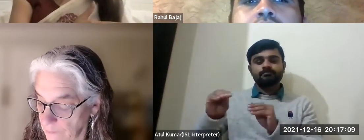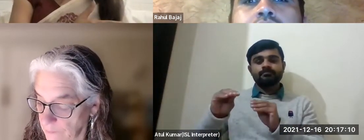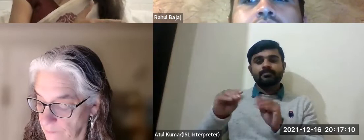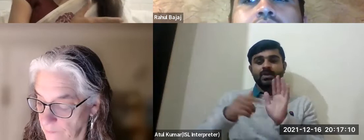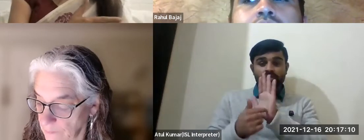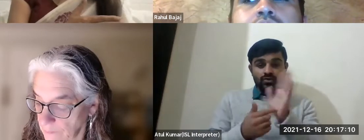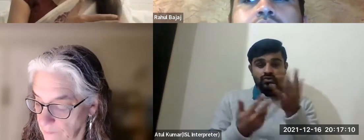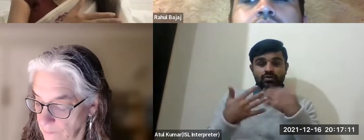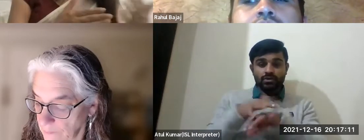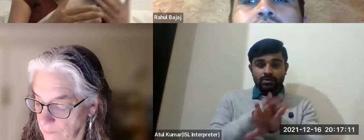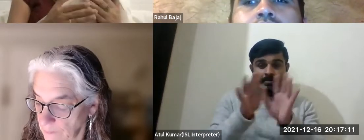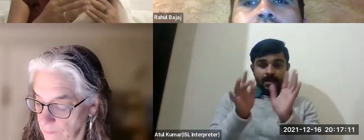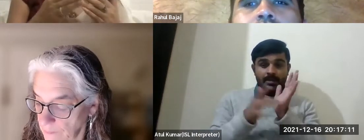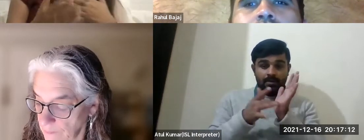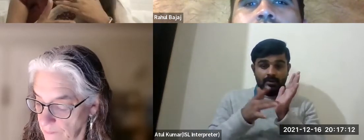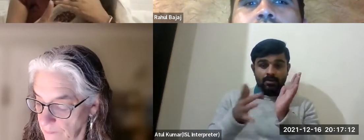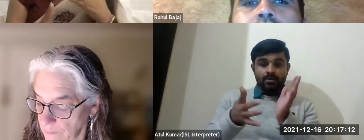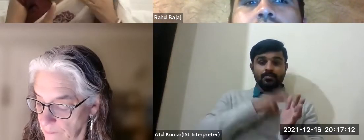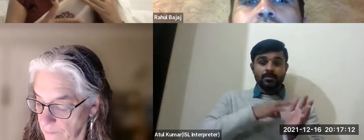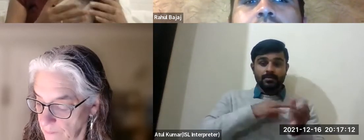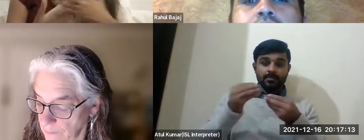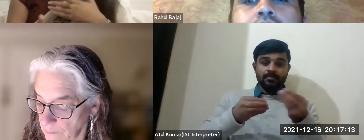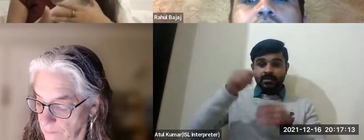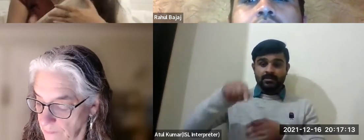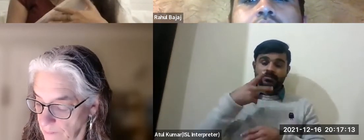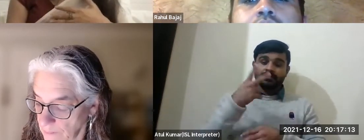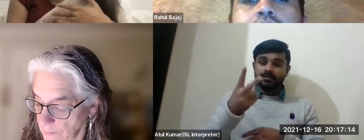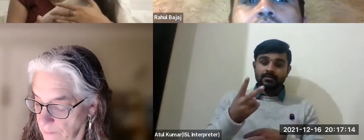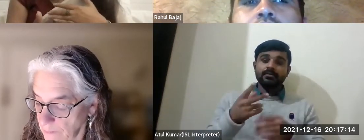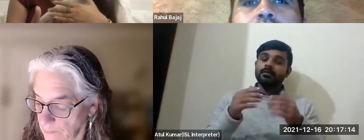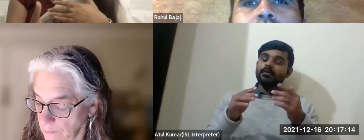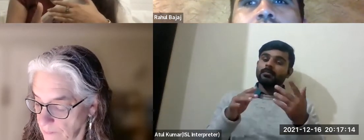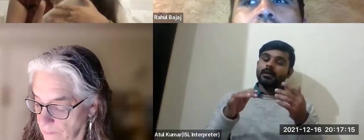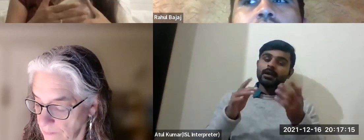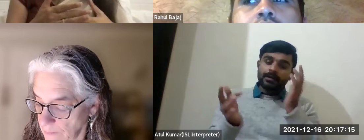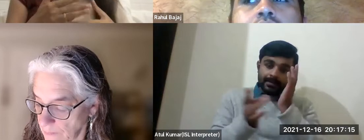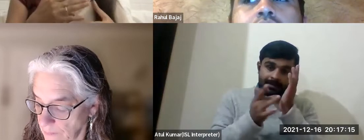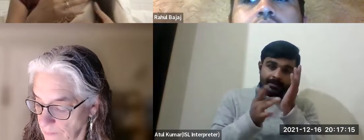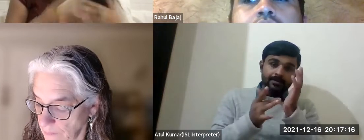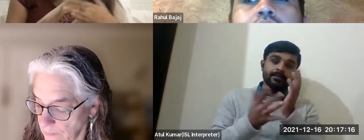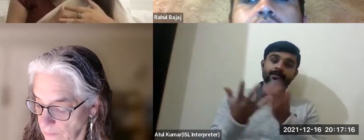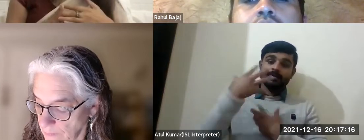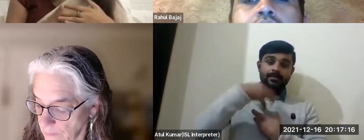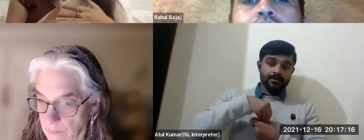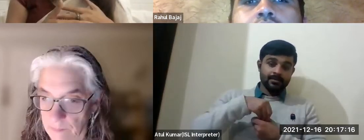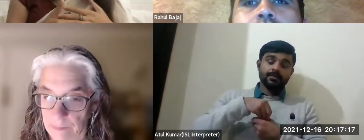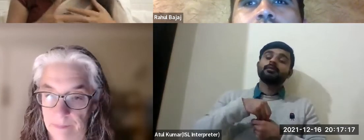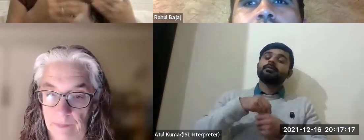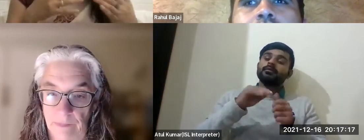can benefit them, right? Because today you are seeing mainstream technology adopt